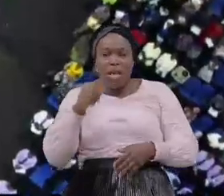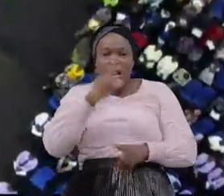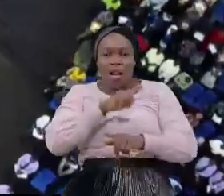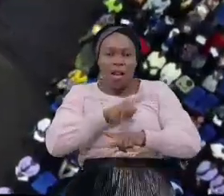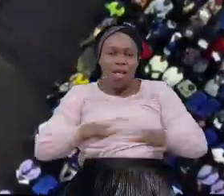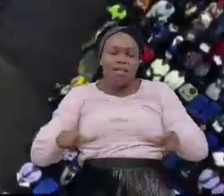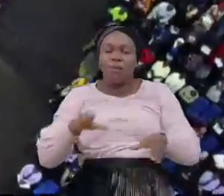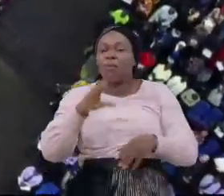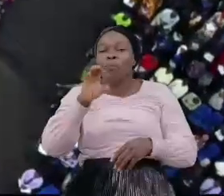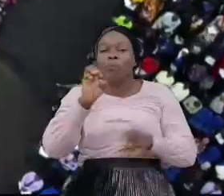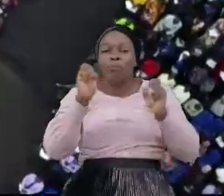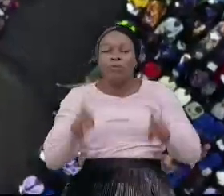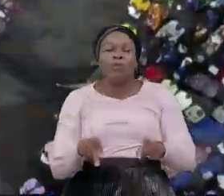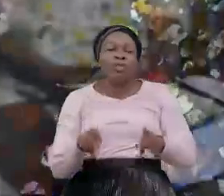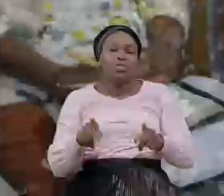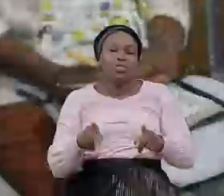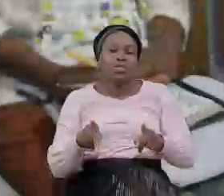away. Amen. Amen.